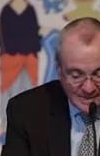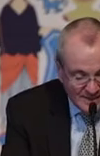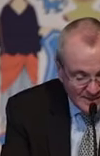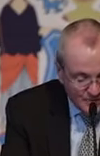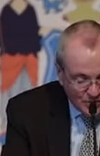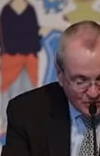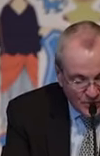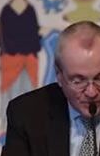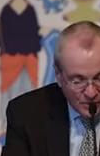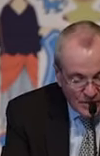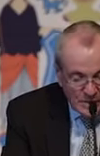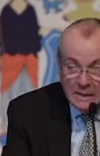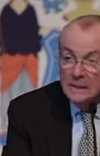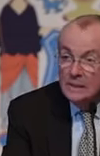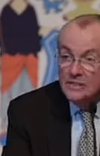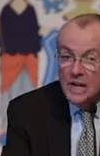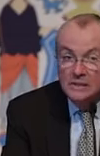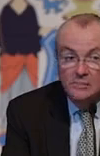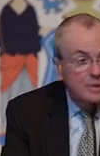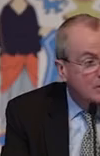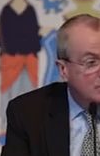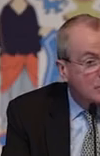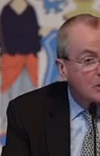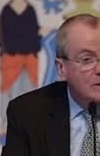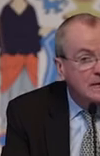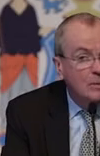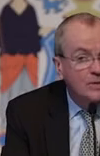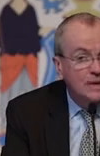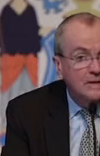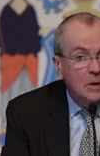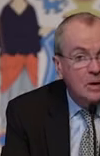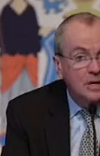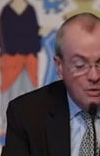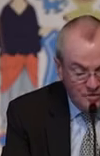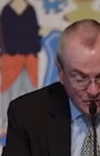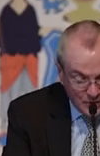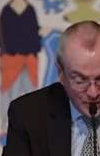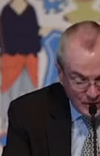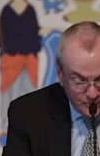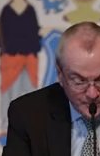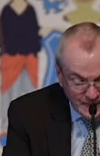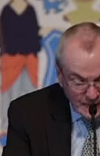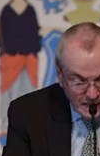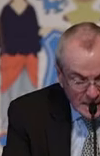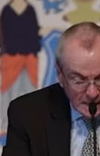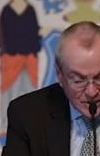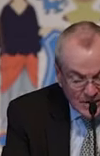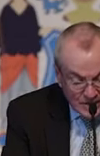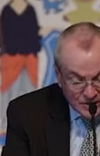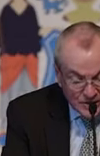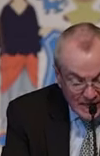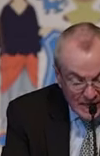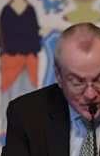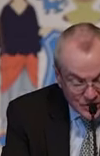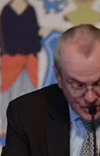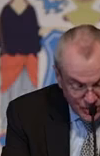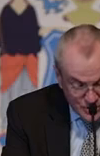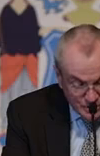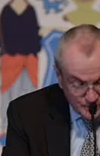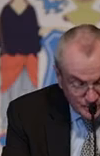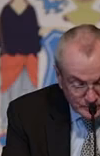Semonite. And so I'm very excited to be with him tomorrow. And again, I want to thank the Army Corps for all their help. Let's get to